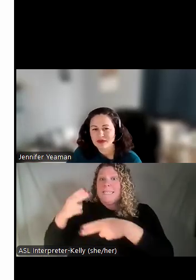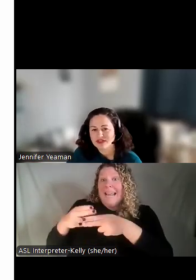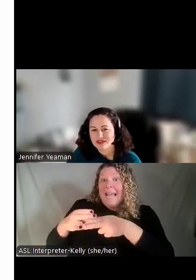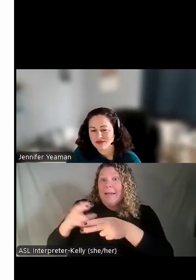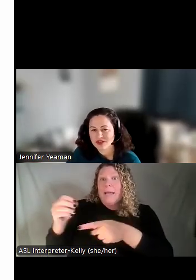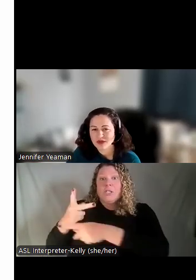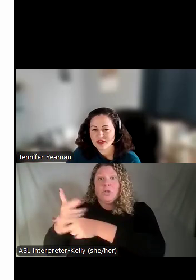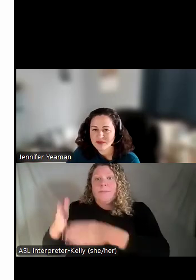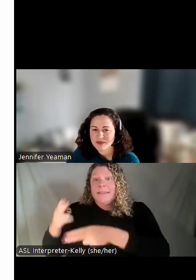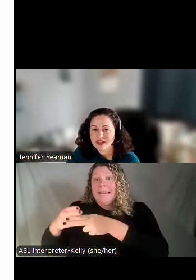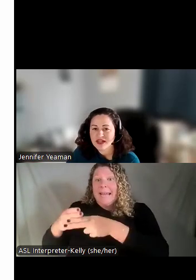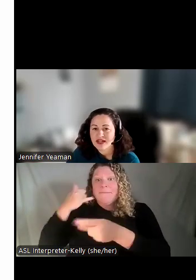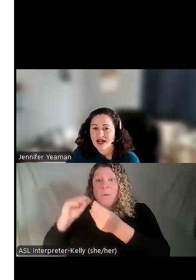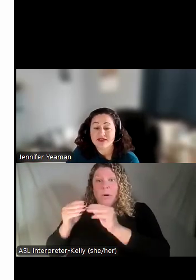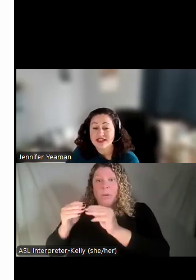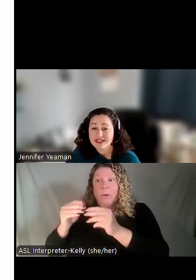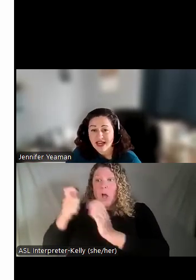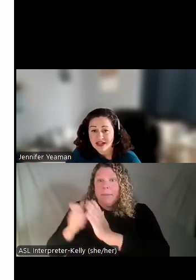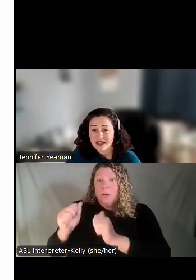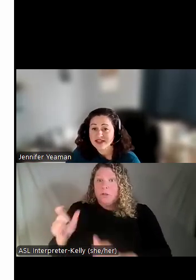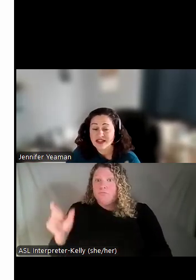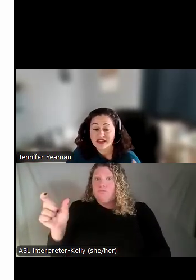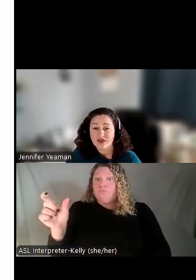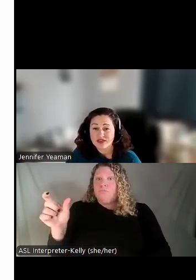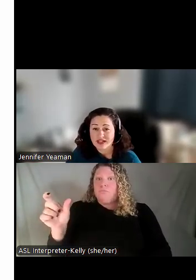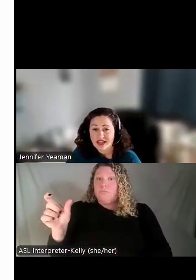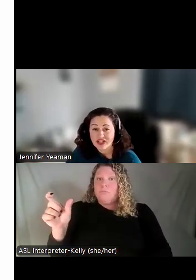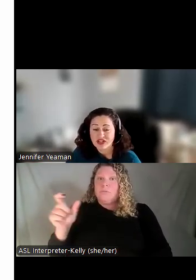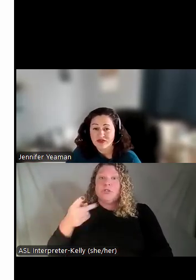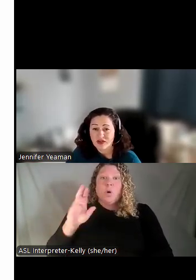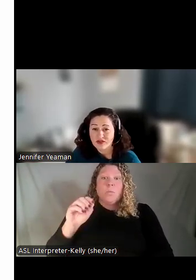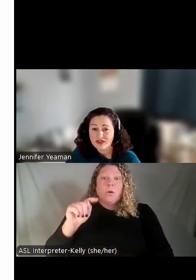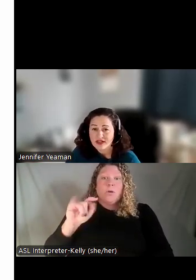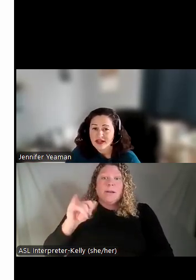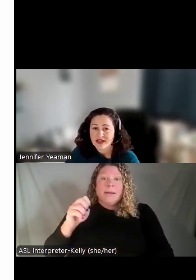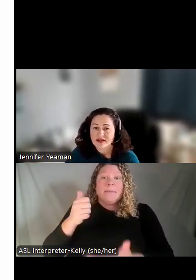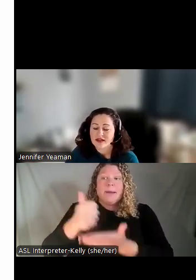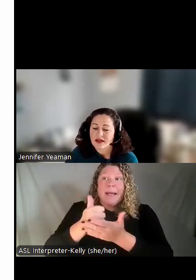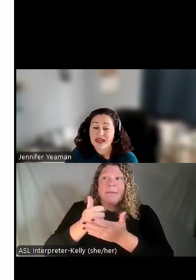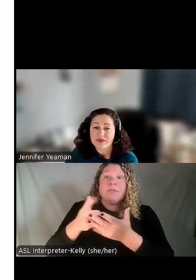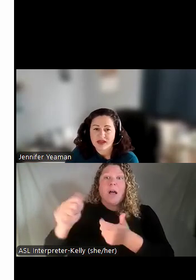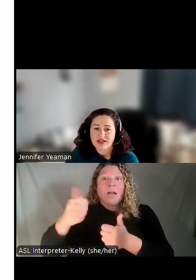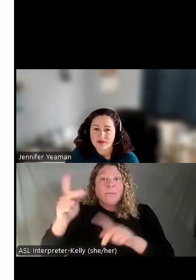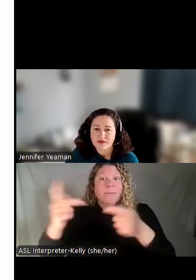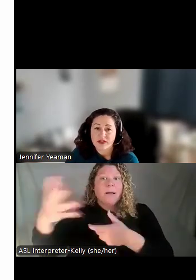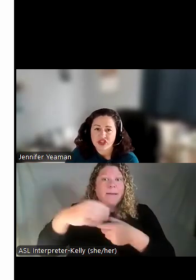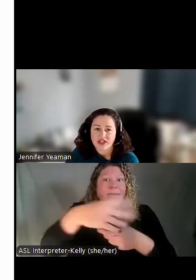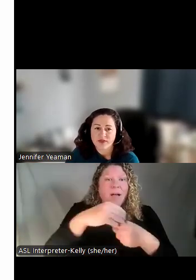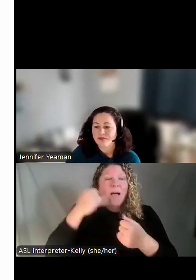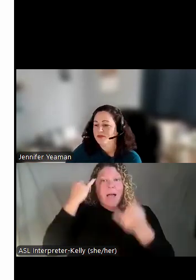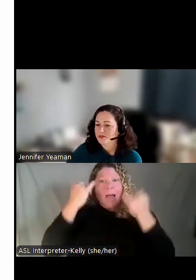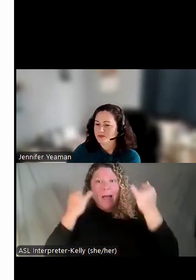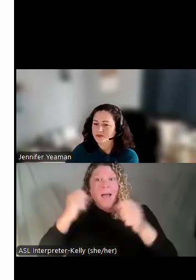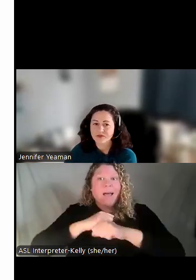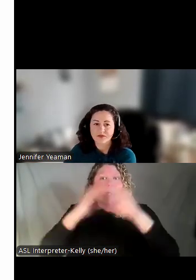again, we're able to leverage prototyping to get data, to get others engaged and involved, and gain momentum for the